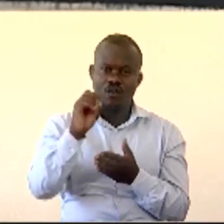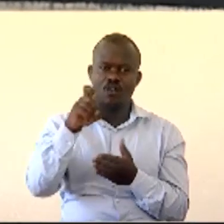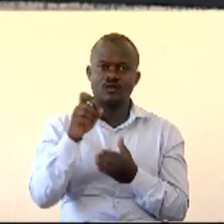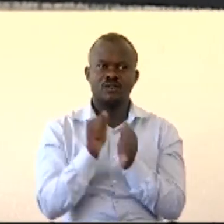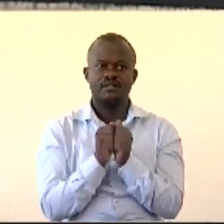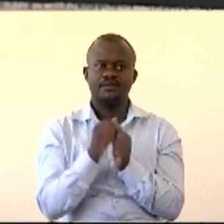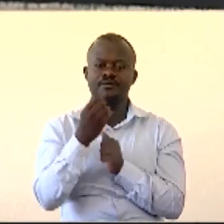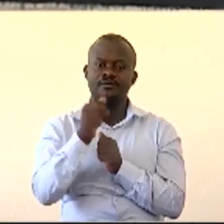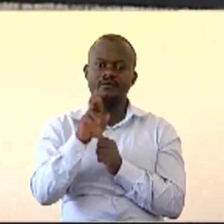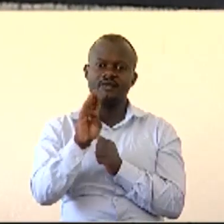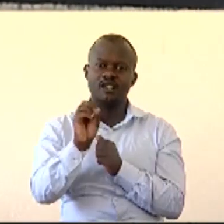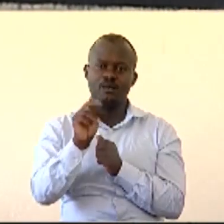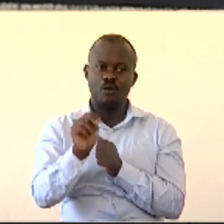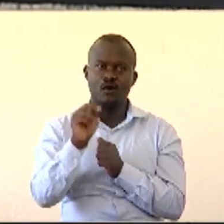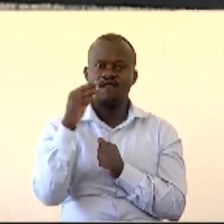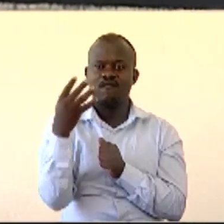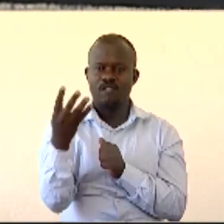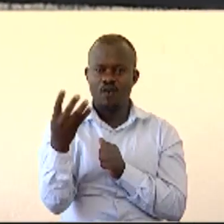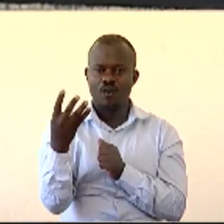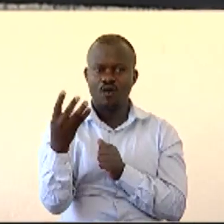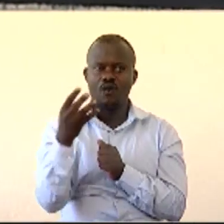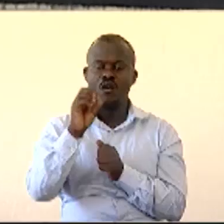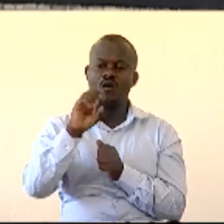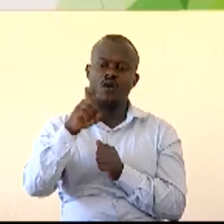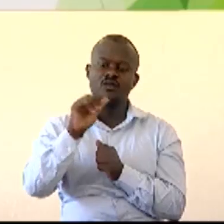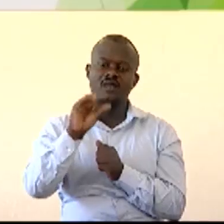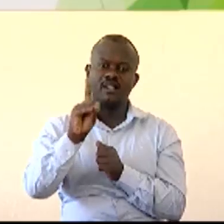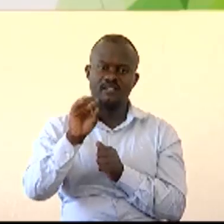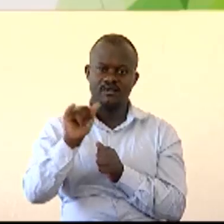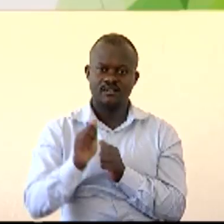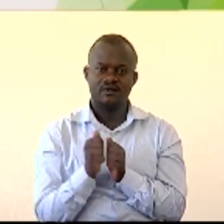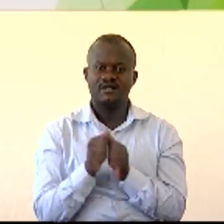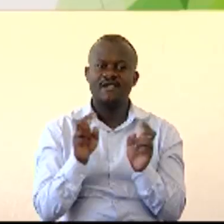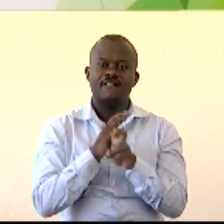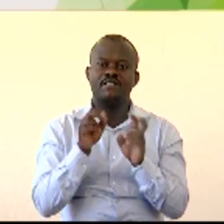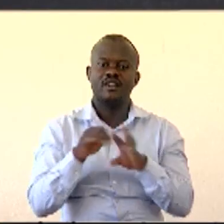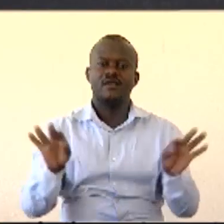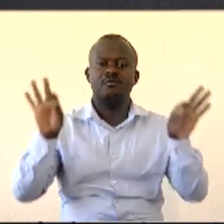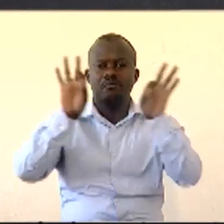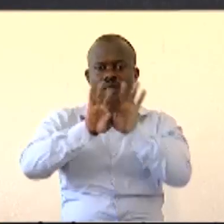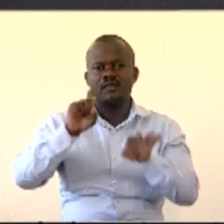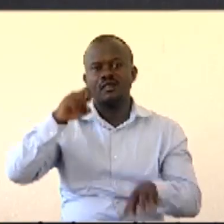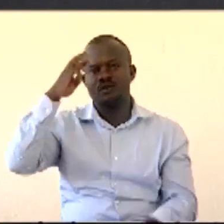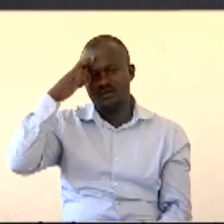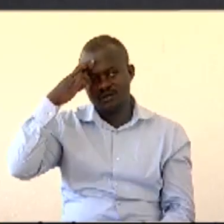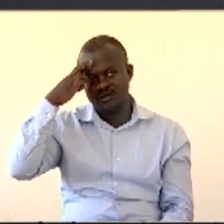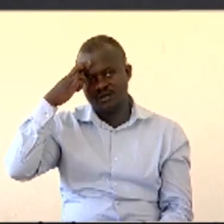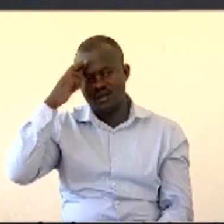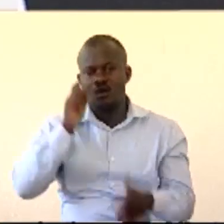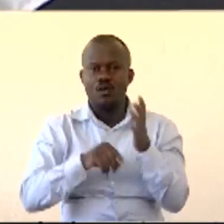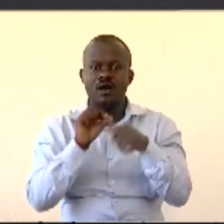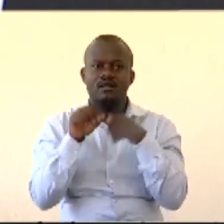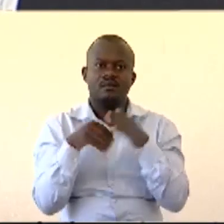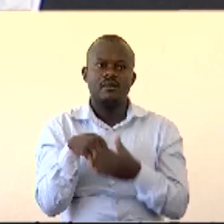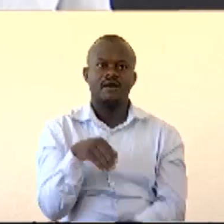Carbon 4 oxide. Very important to note. What about the